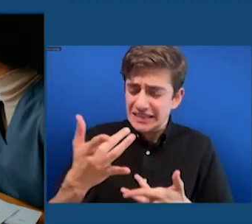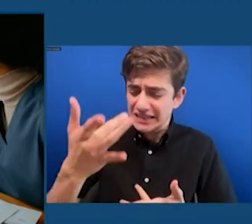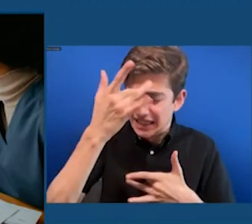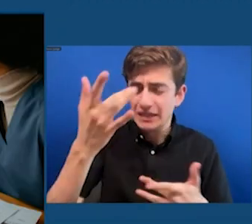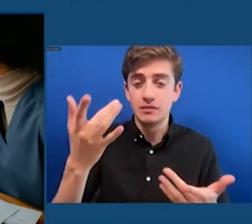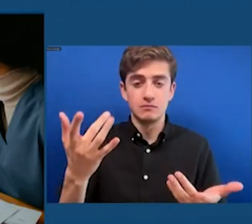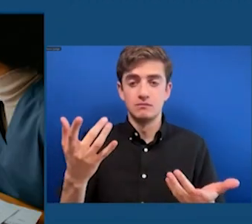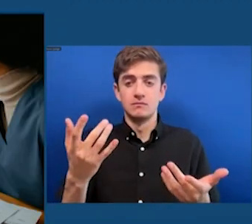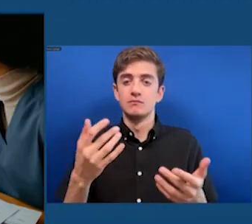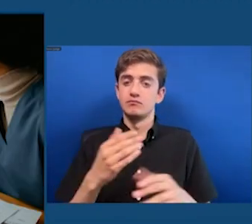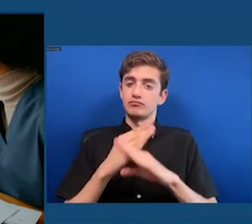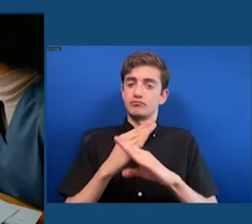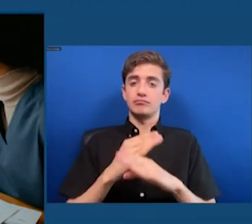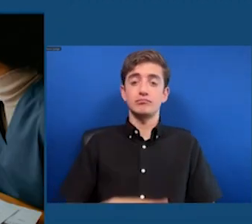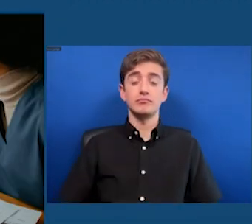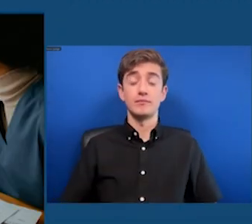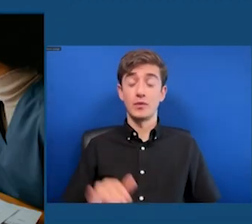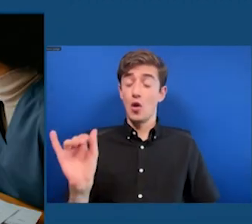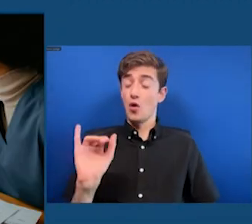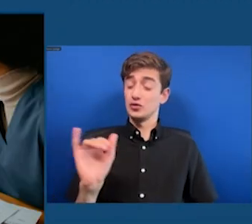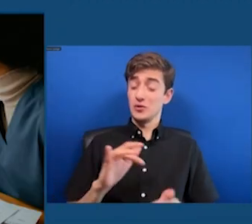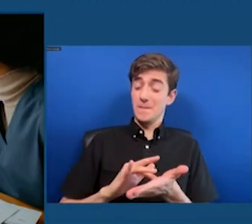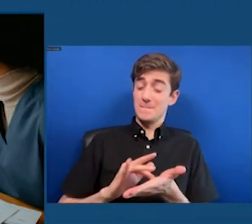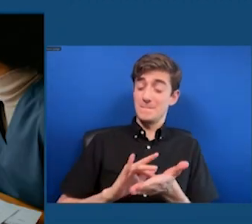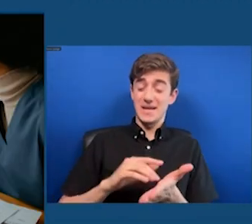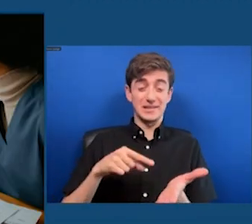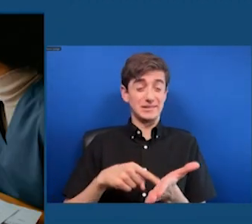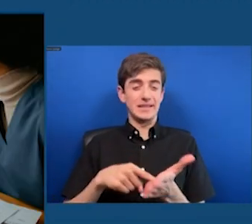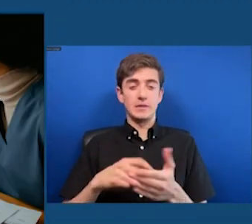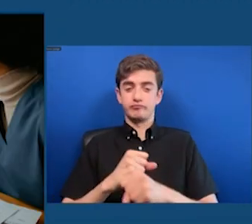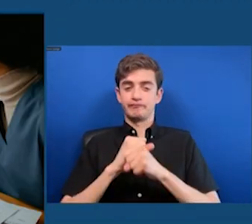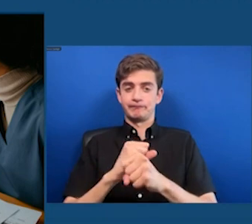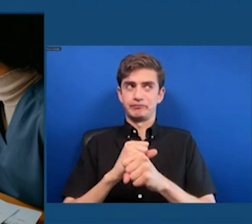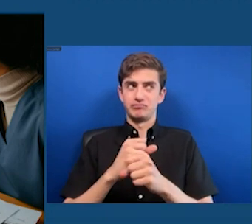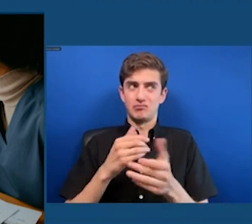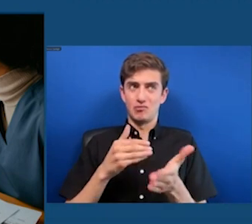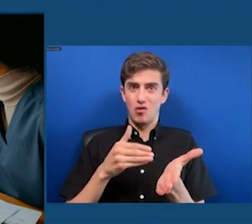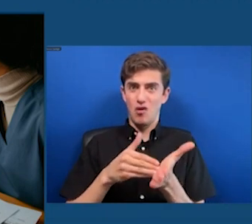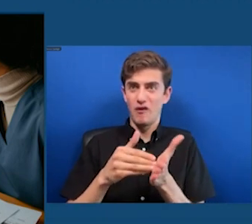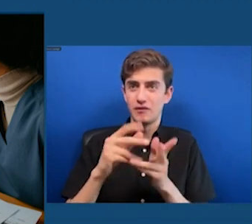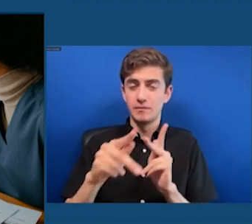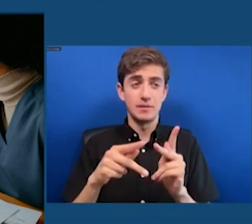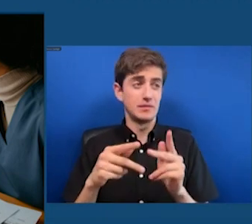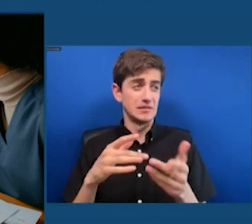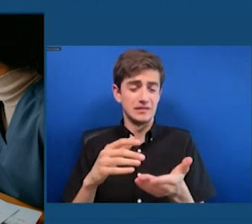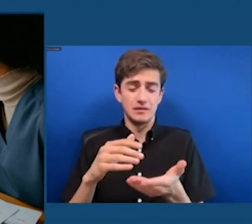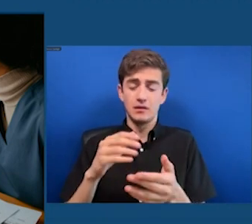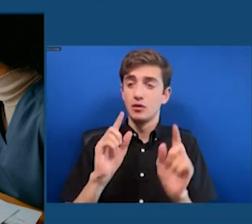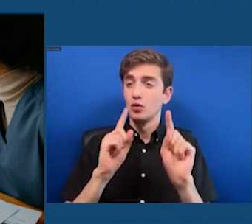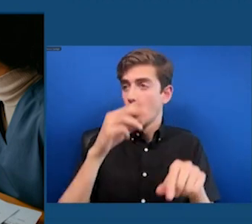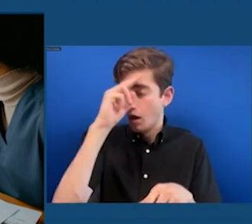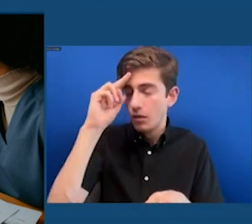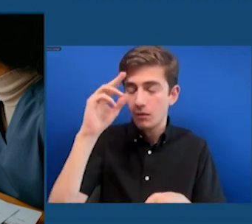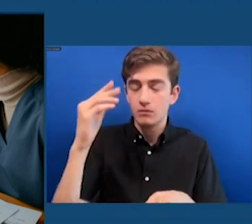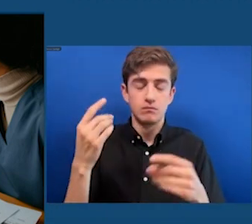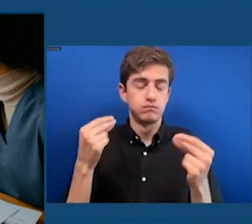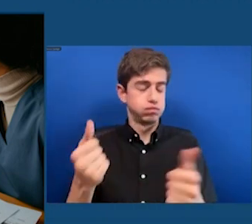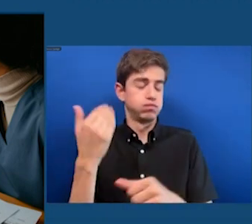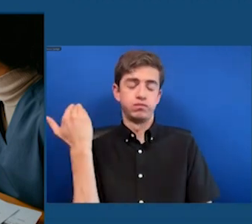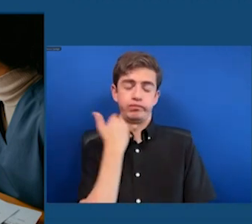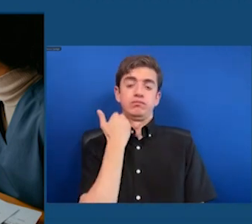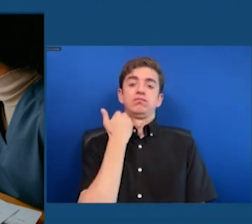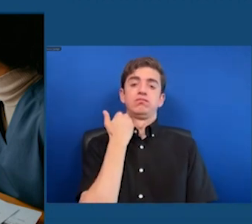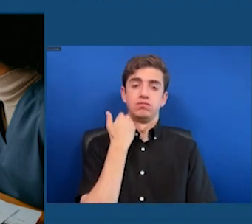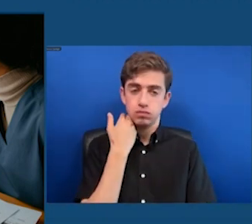of medical debt that too often plummets them into bankruptcy by advancing legislation to protect